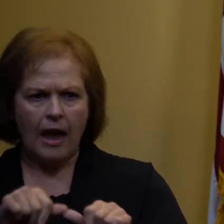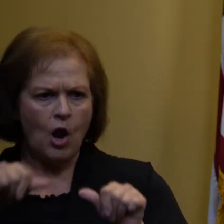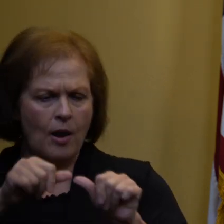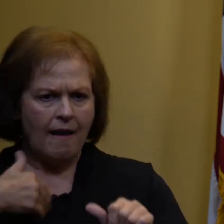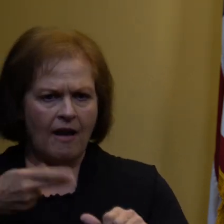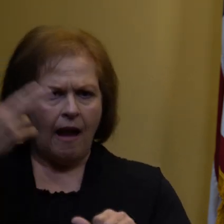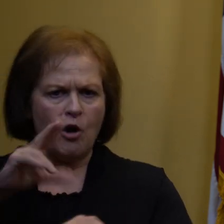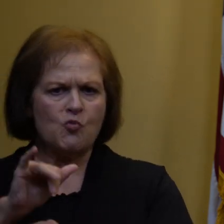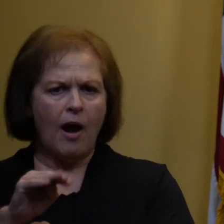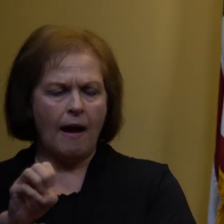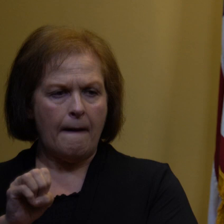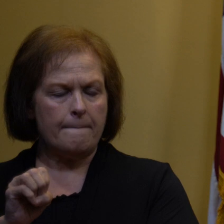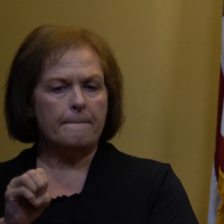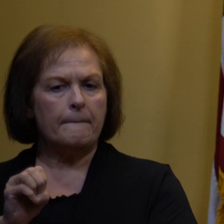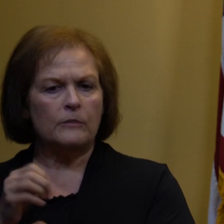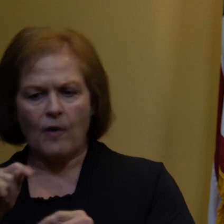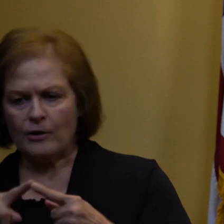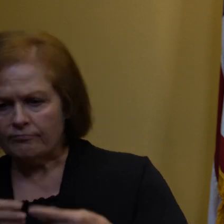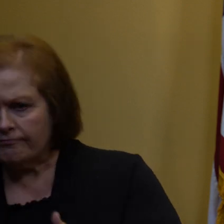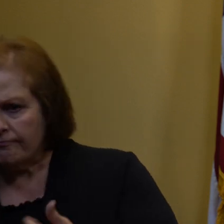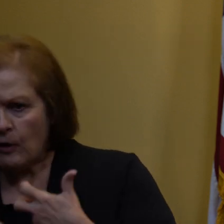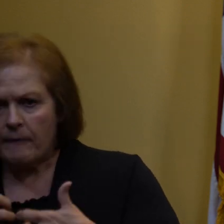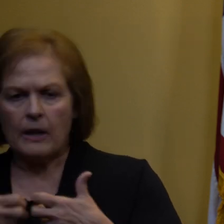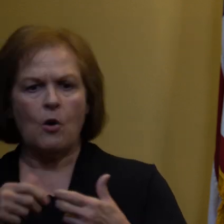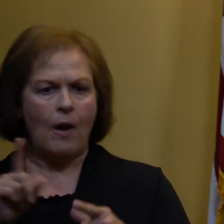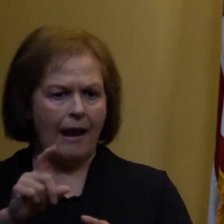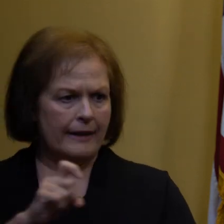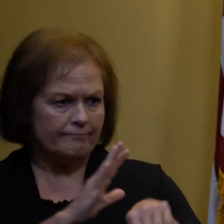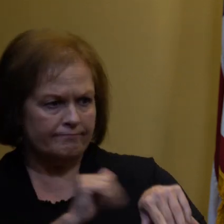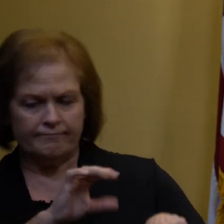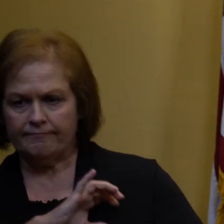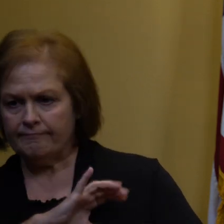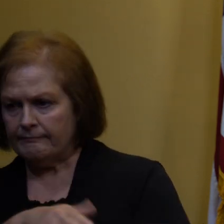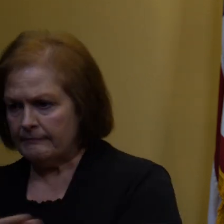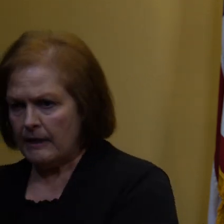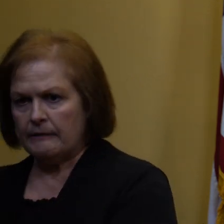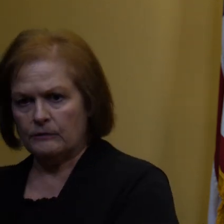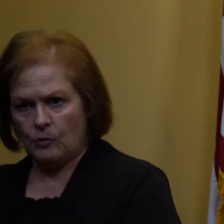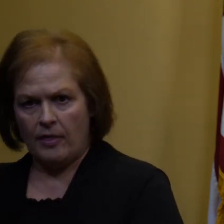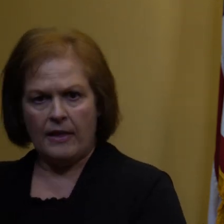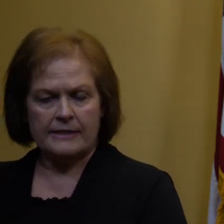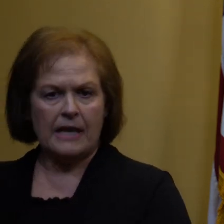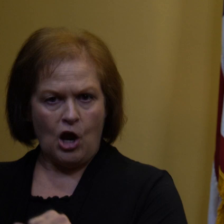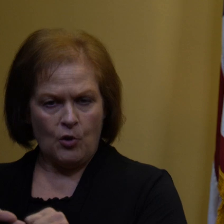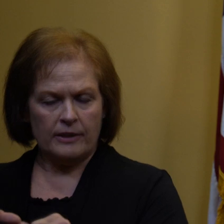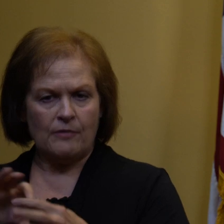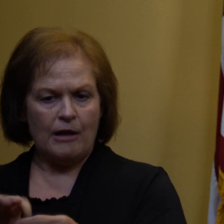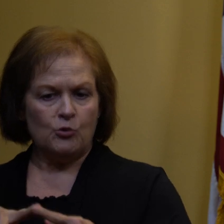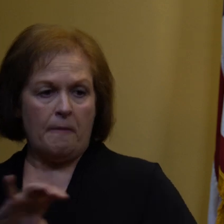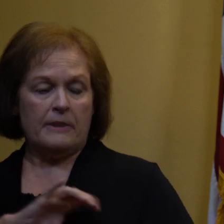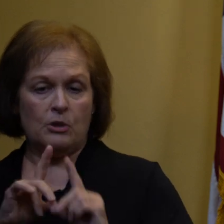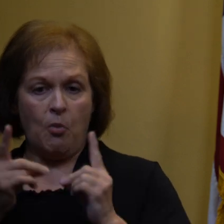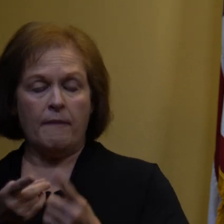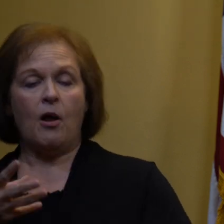data drive solutions and where deployment practices are held relative to the New Orleans Police Department